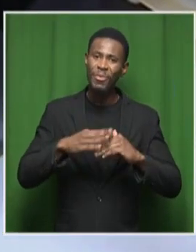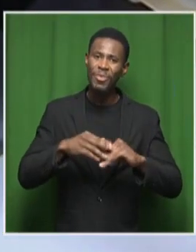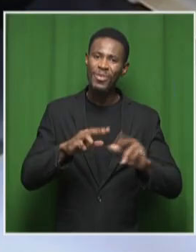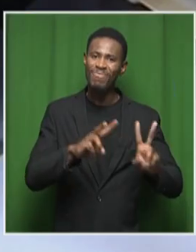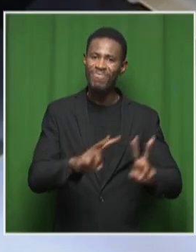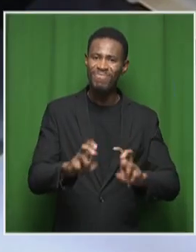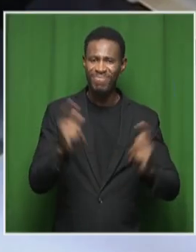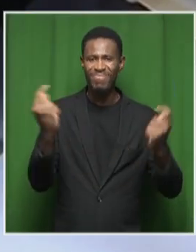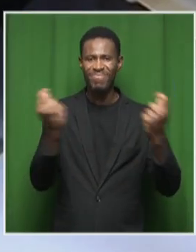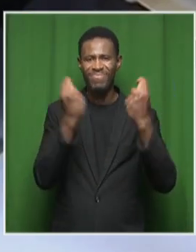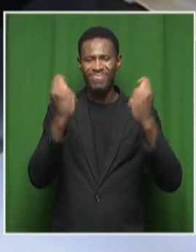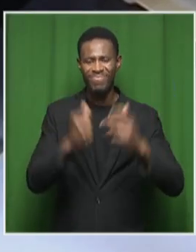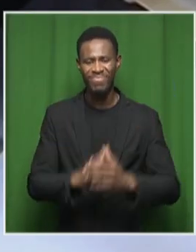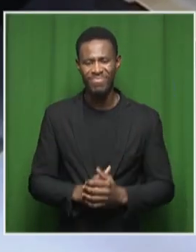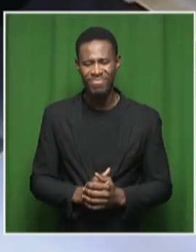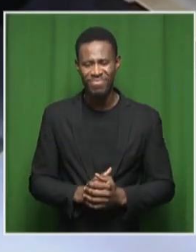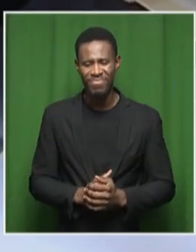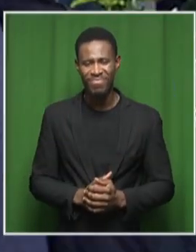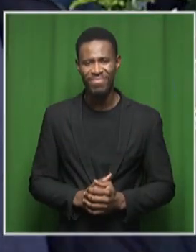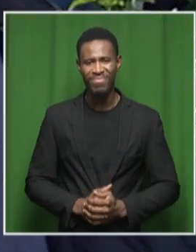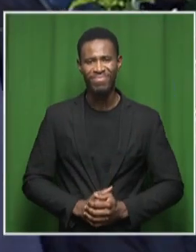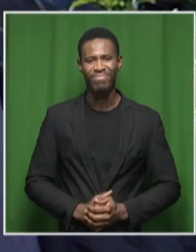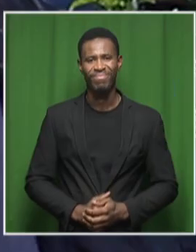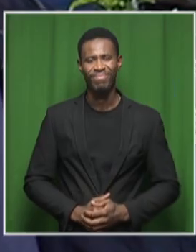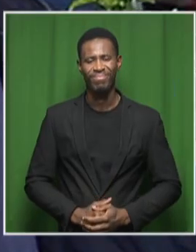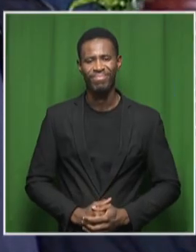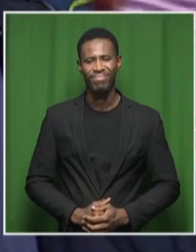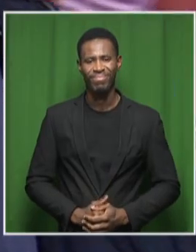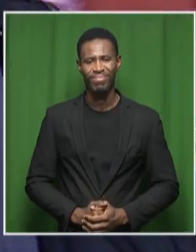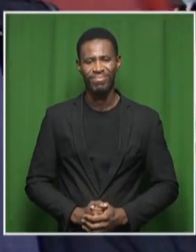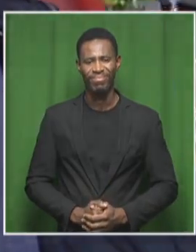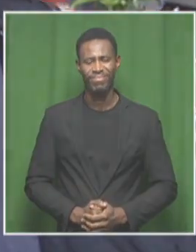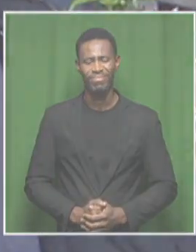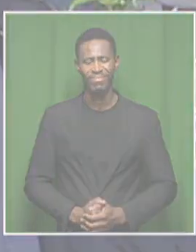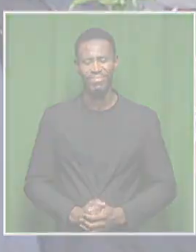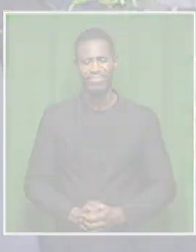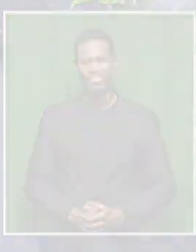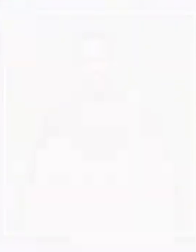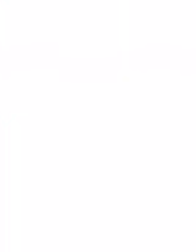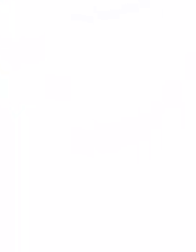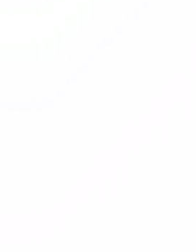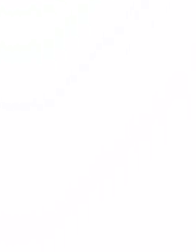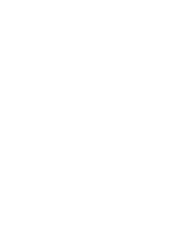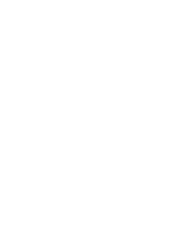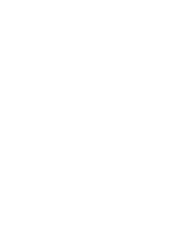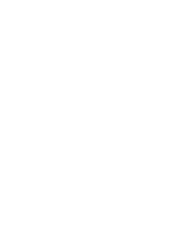celebrated. Agreement Mabaso, SABC News, Johannesburg.